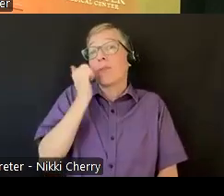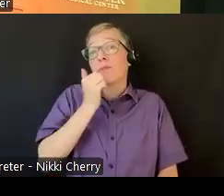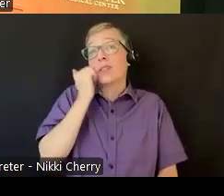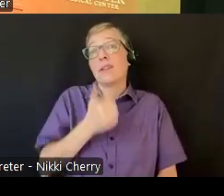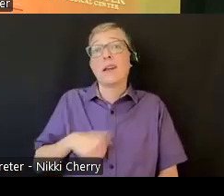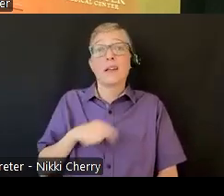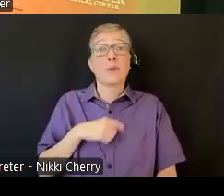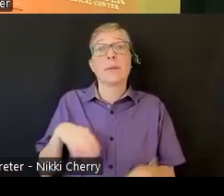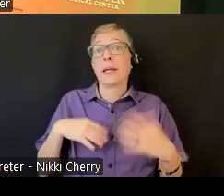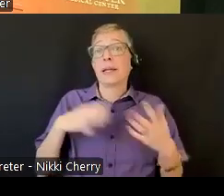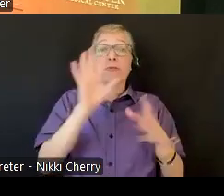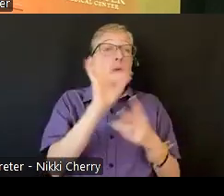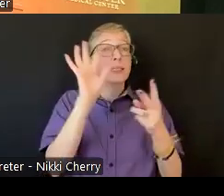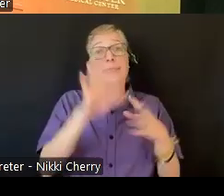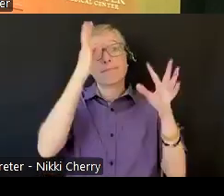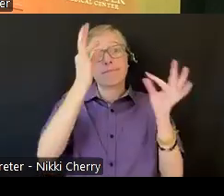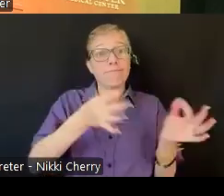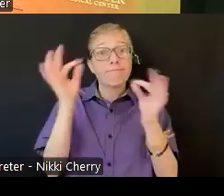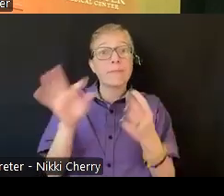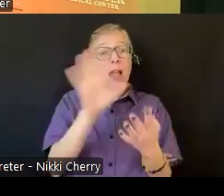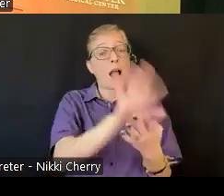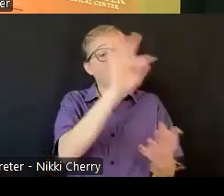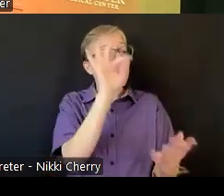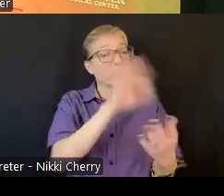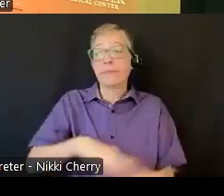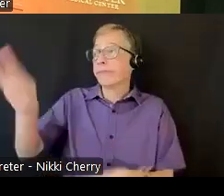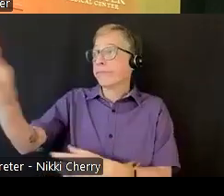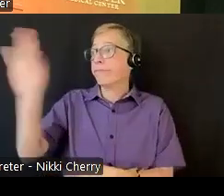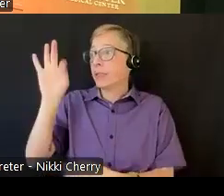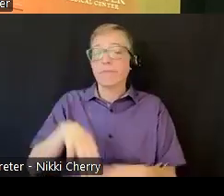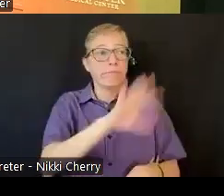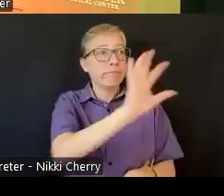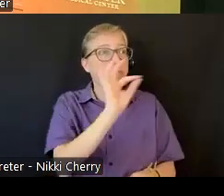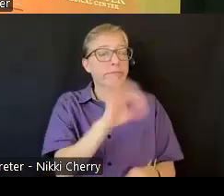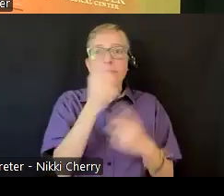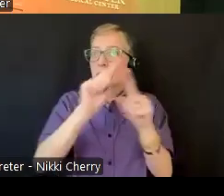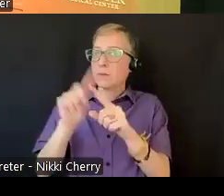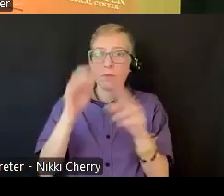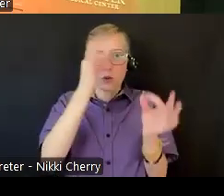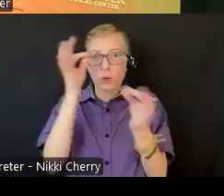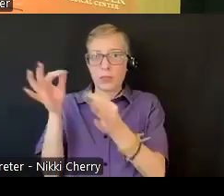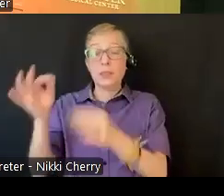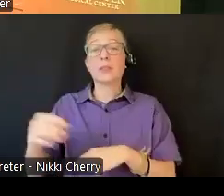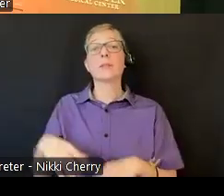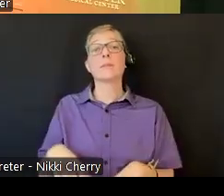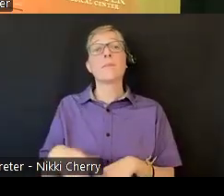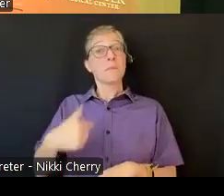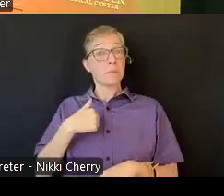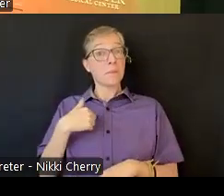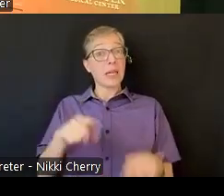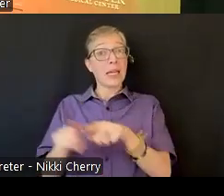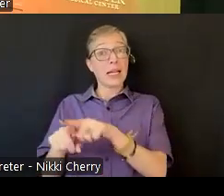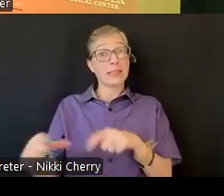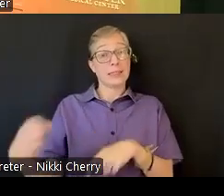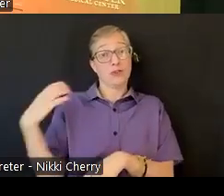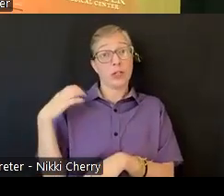And as I think about my own decisions as chair over the past 8 years, and I also